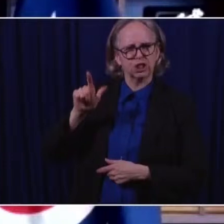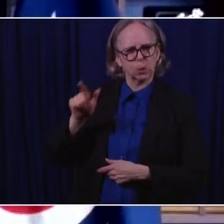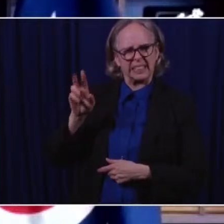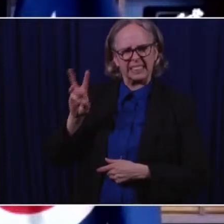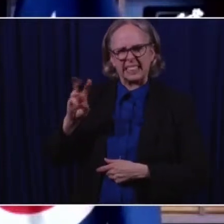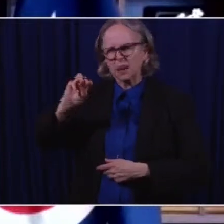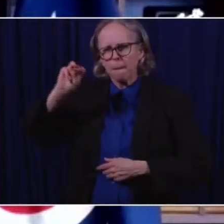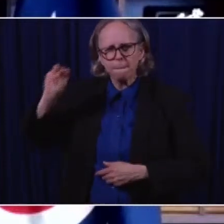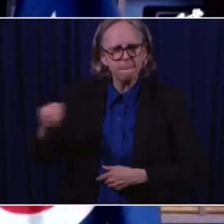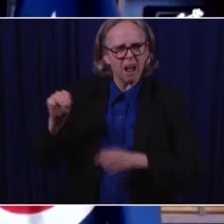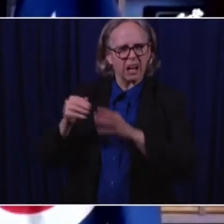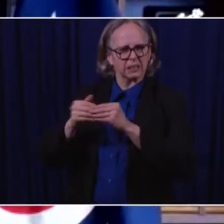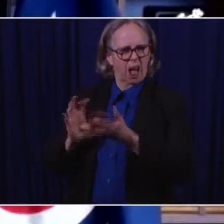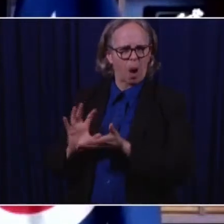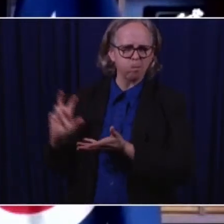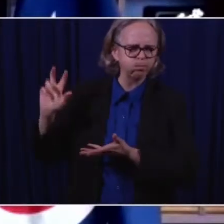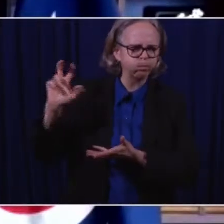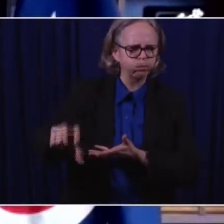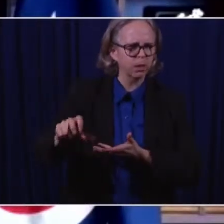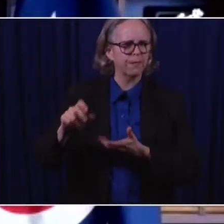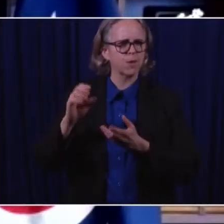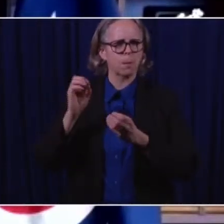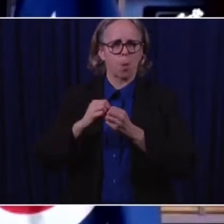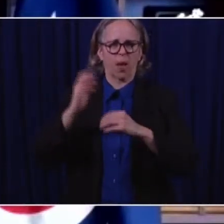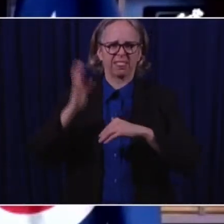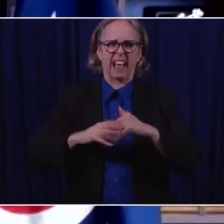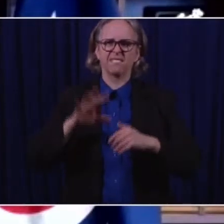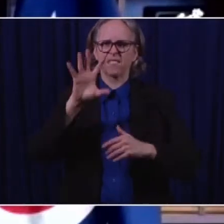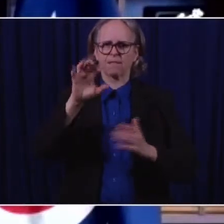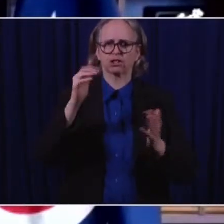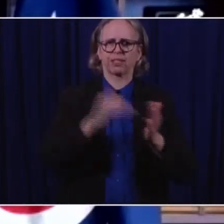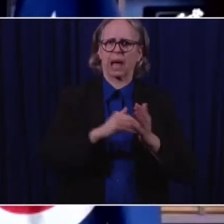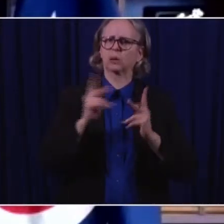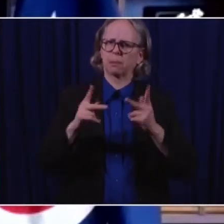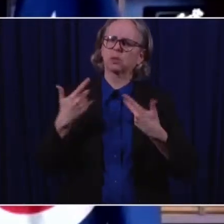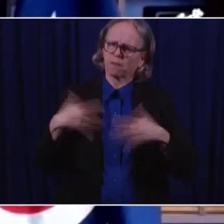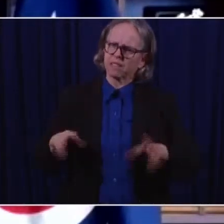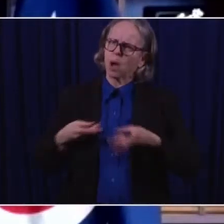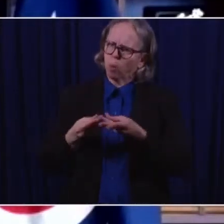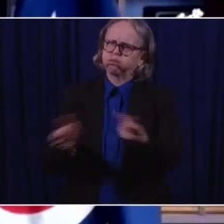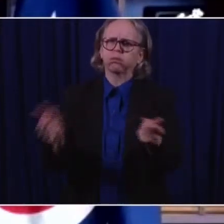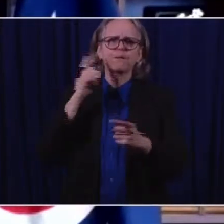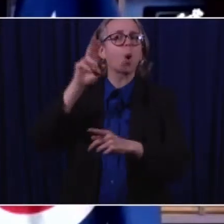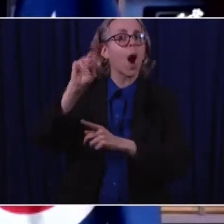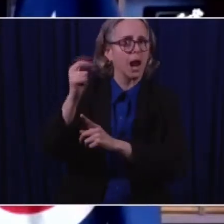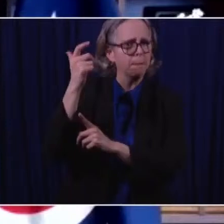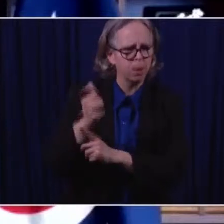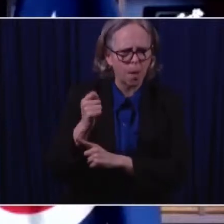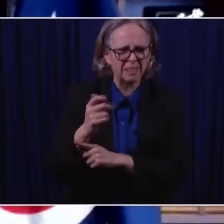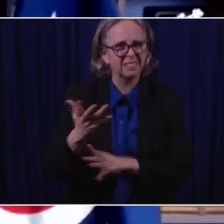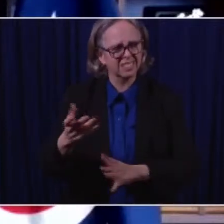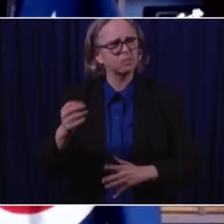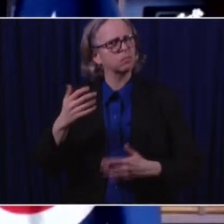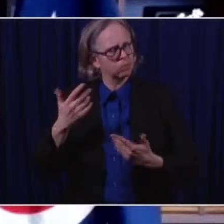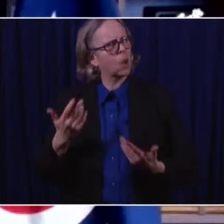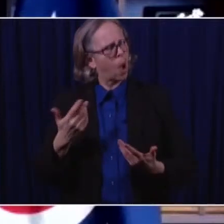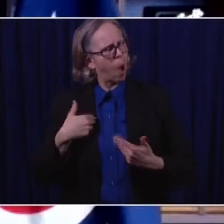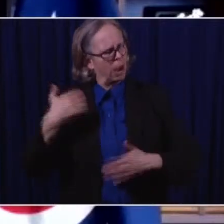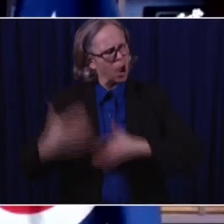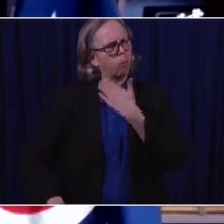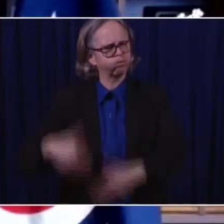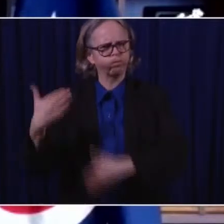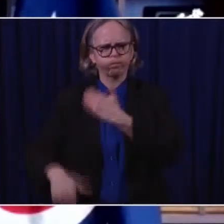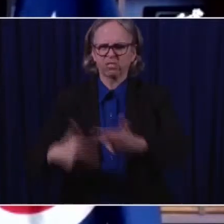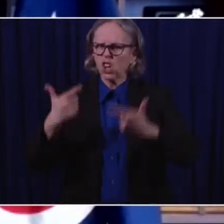586,000 Ohioans. So you see the scope of what the problem is, how much money has gone out the